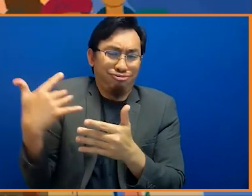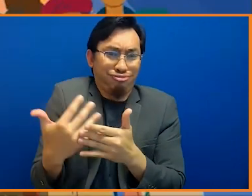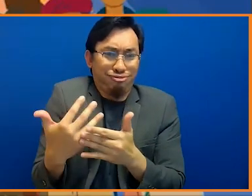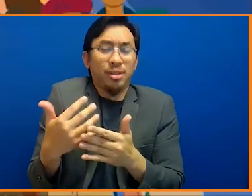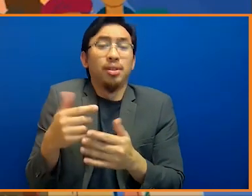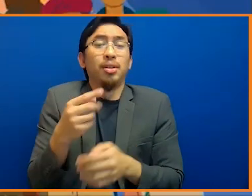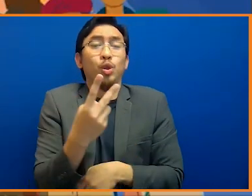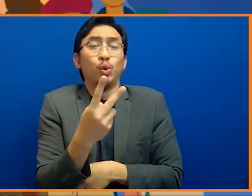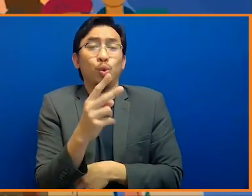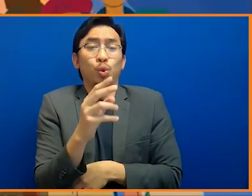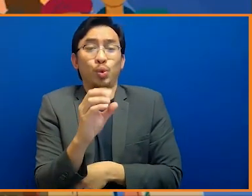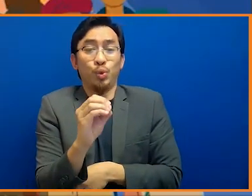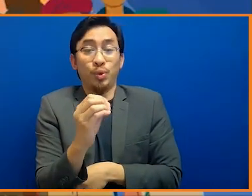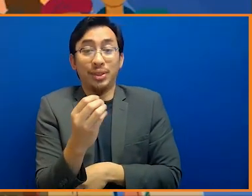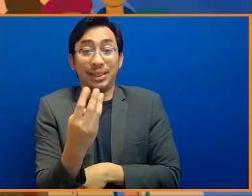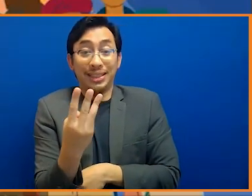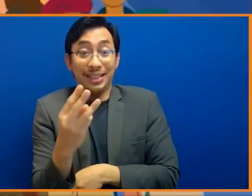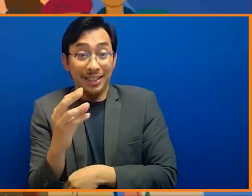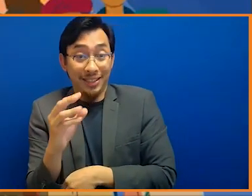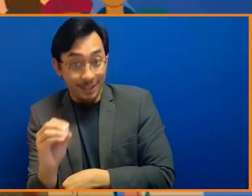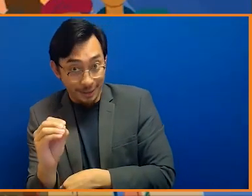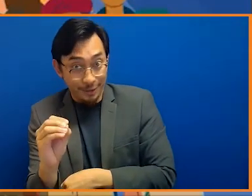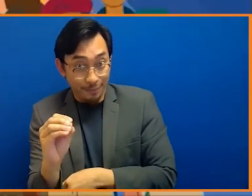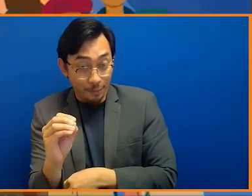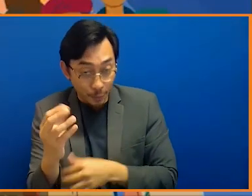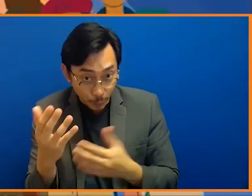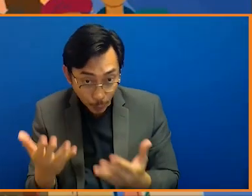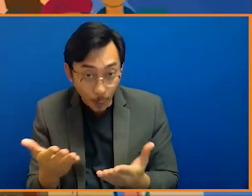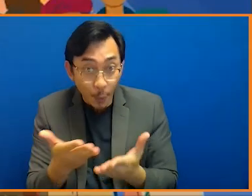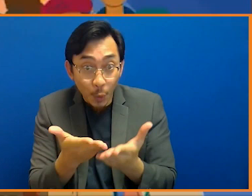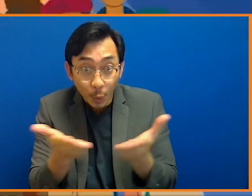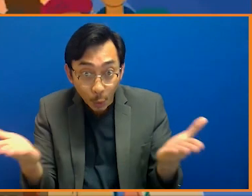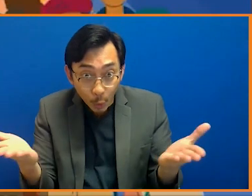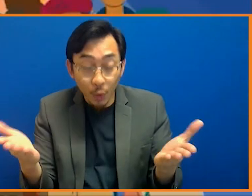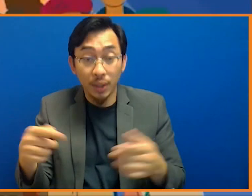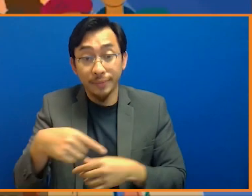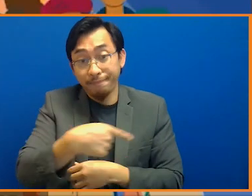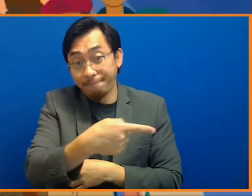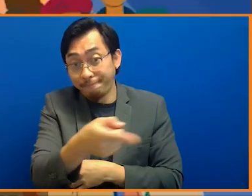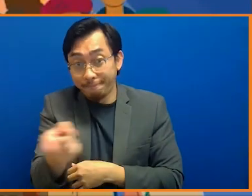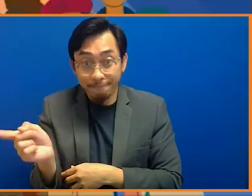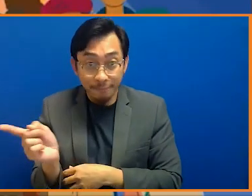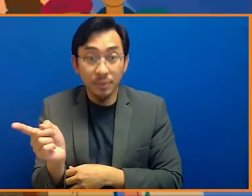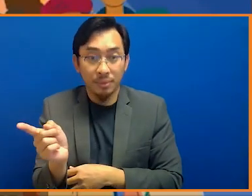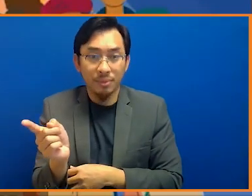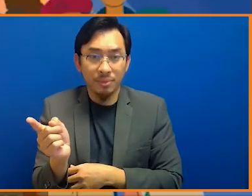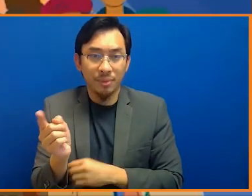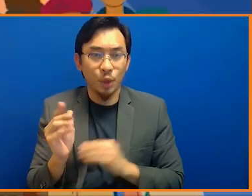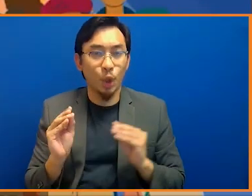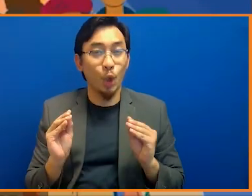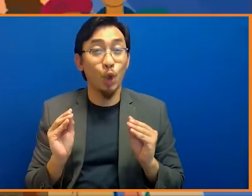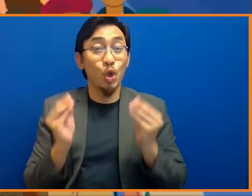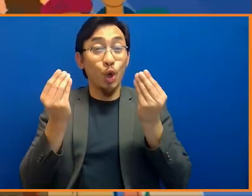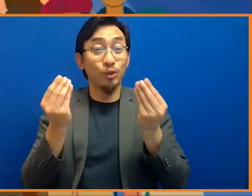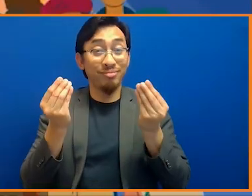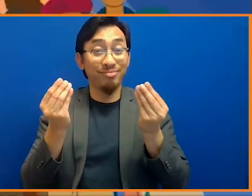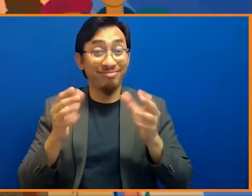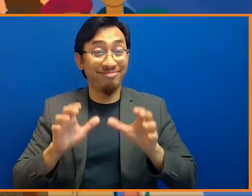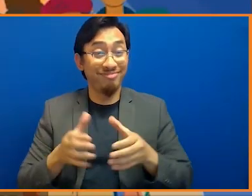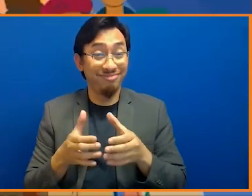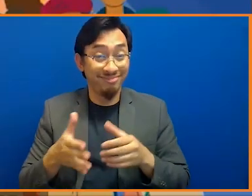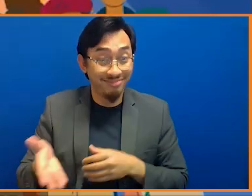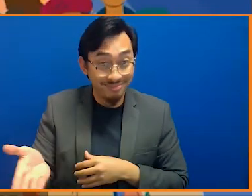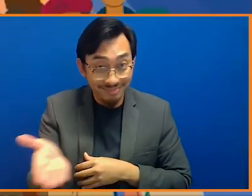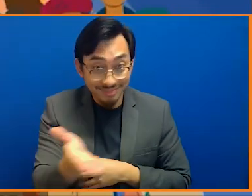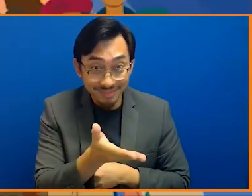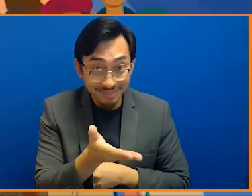until 2030. So you all are younger generation. I